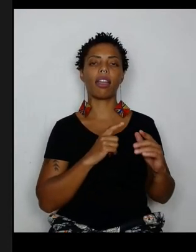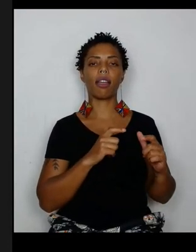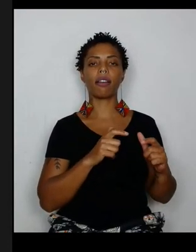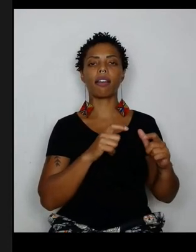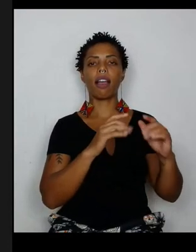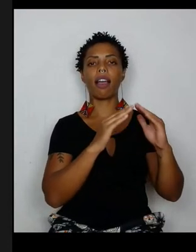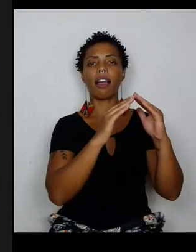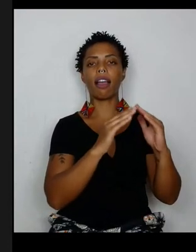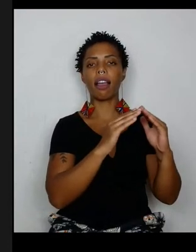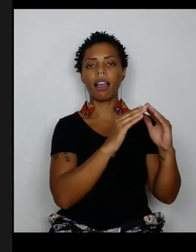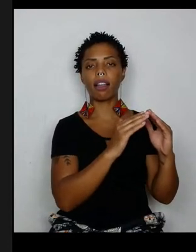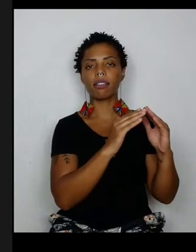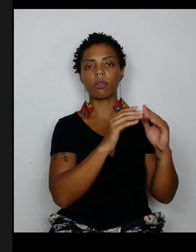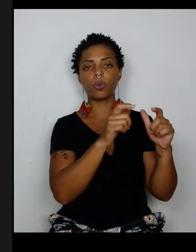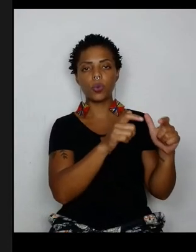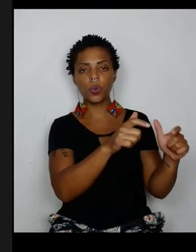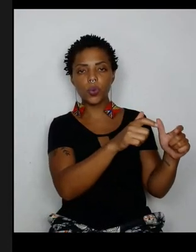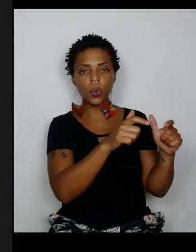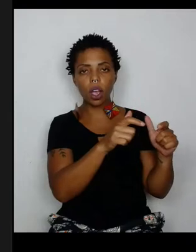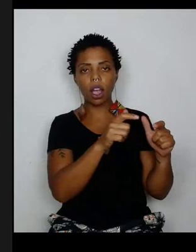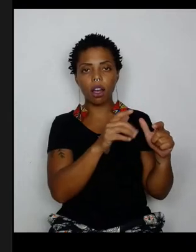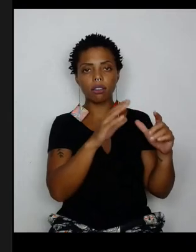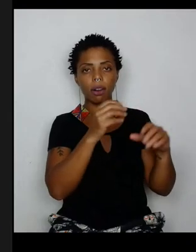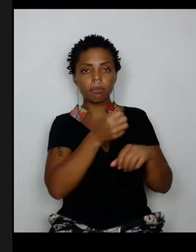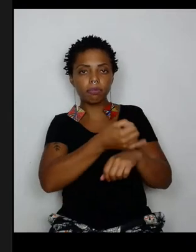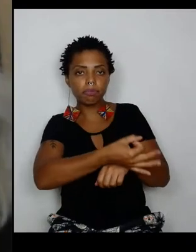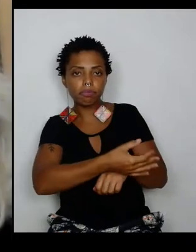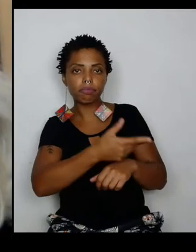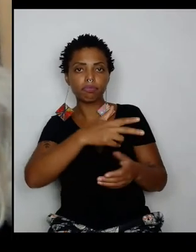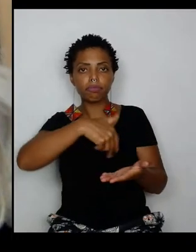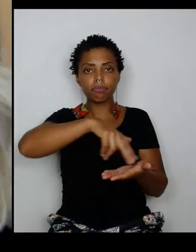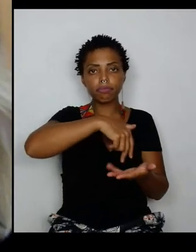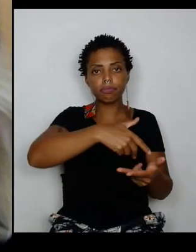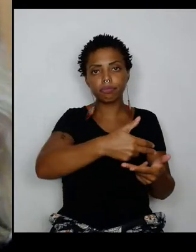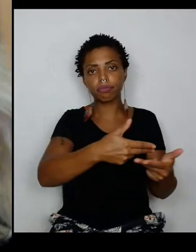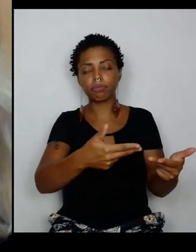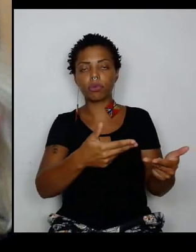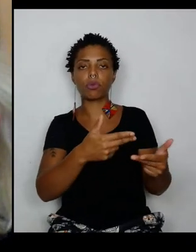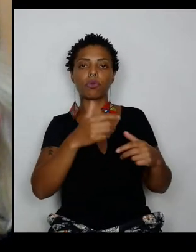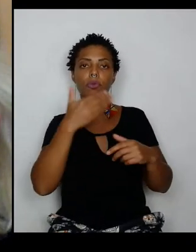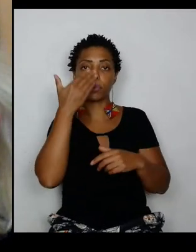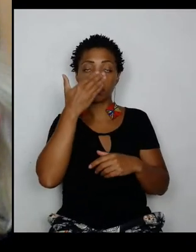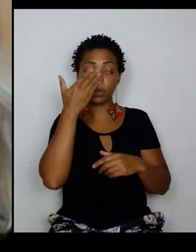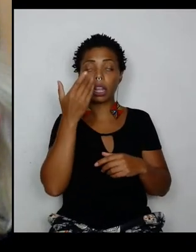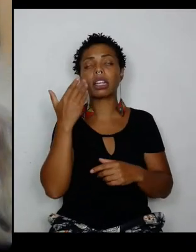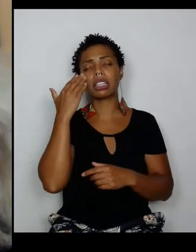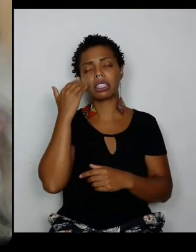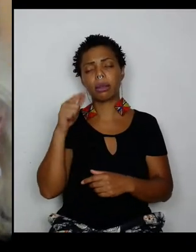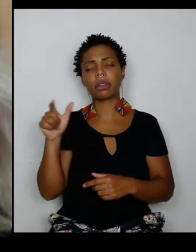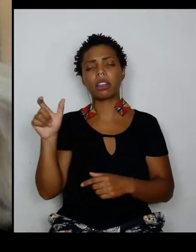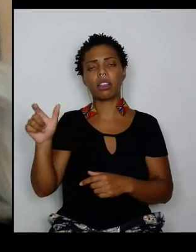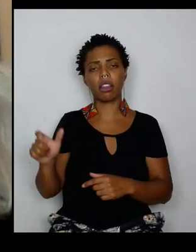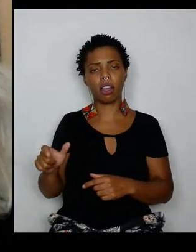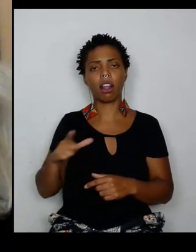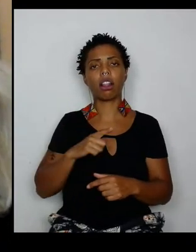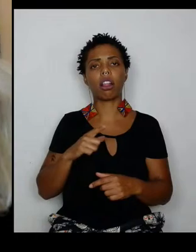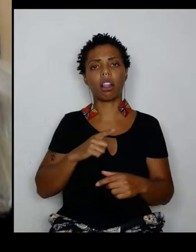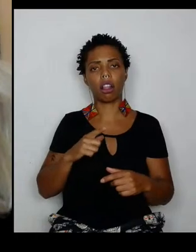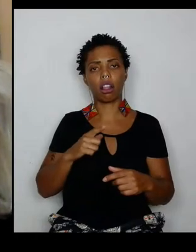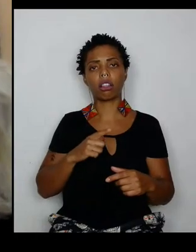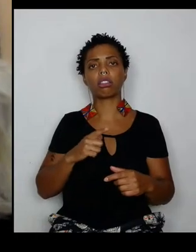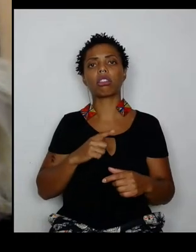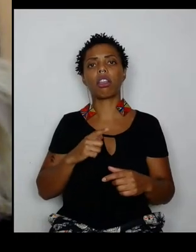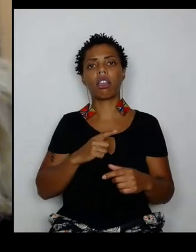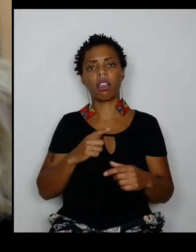and titi his first girlfriend if we want to call it that came from a brothel in